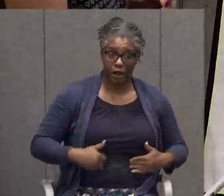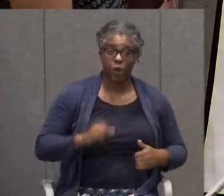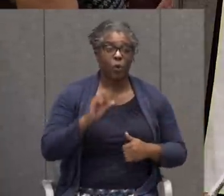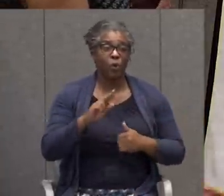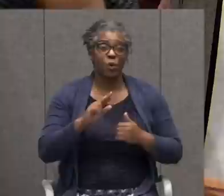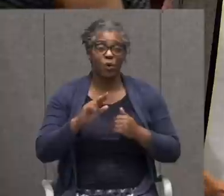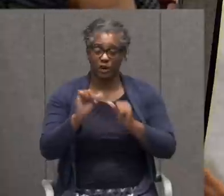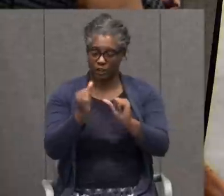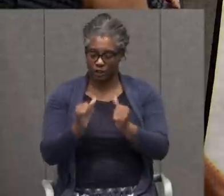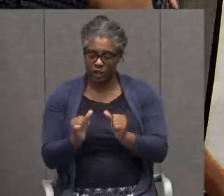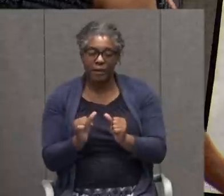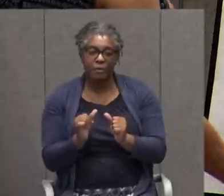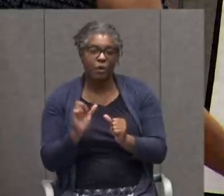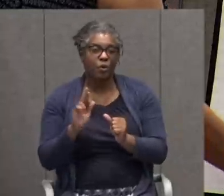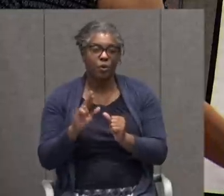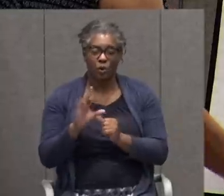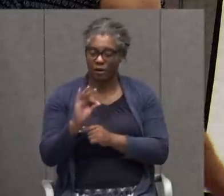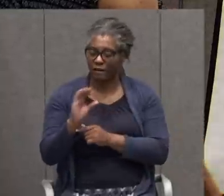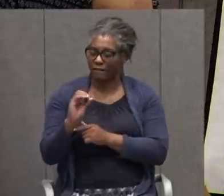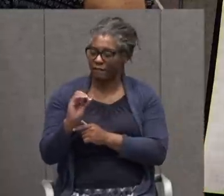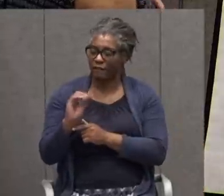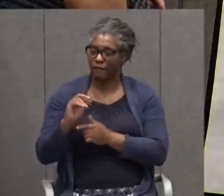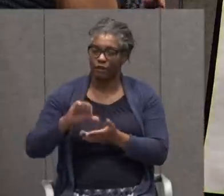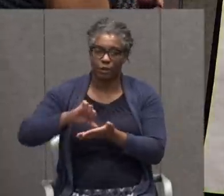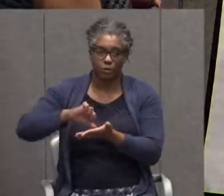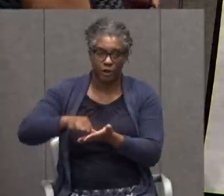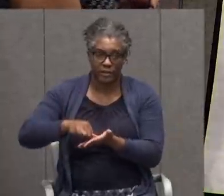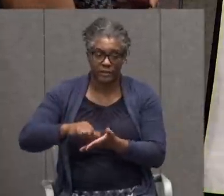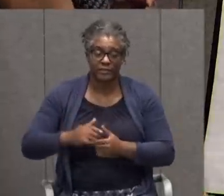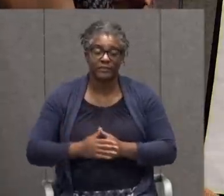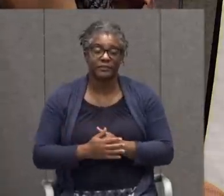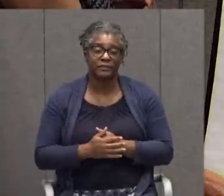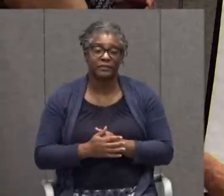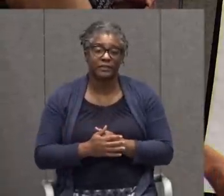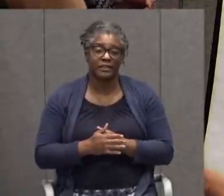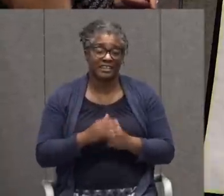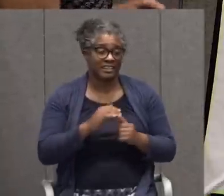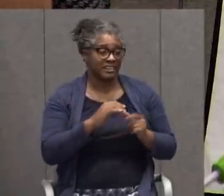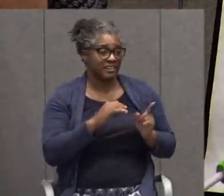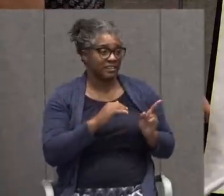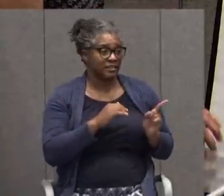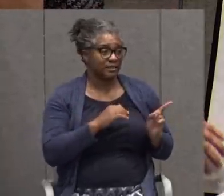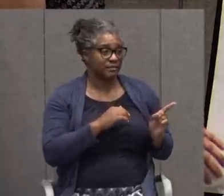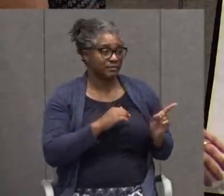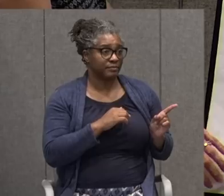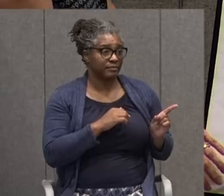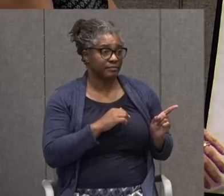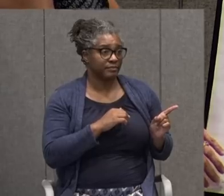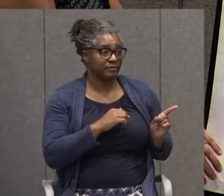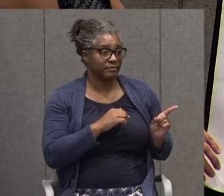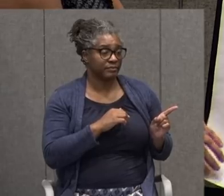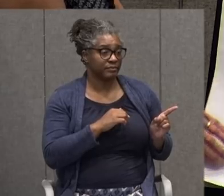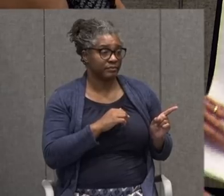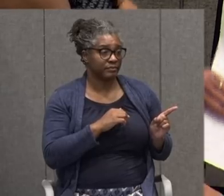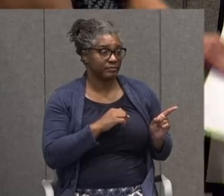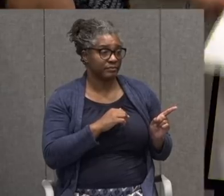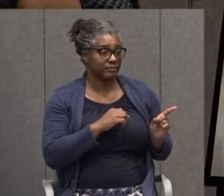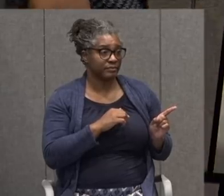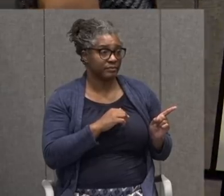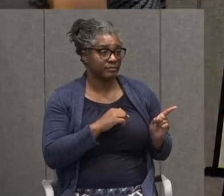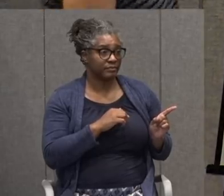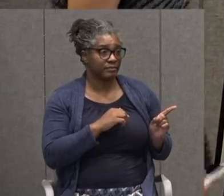footprint. This is a great way to learn about